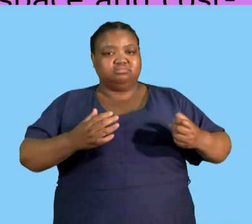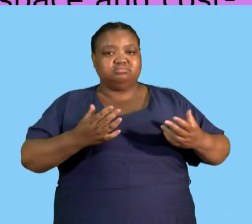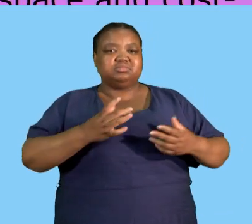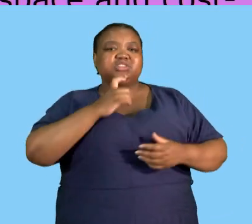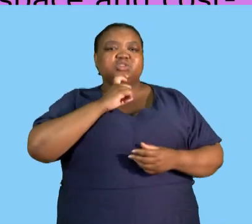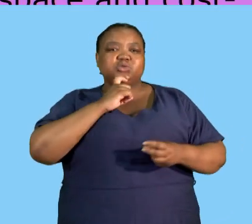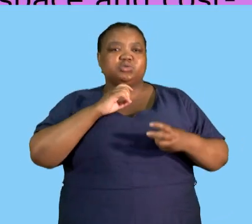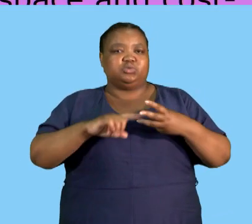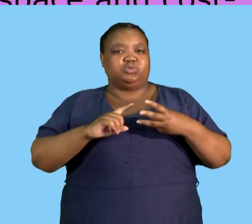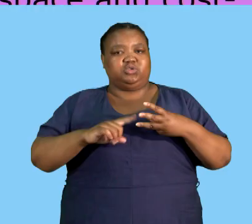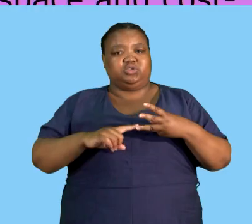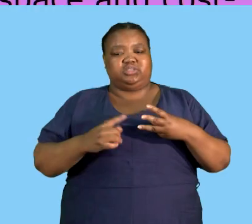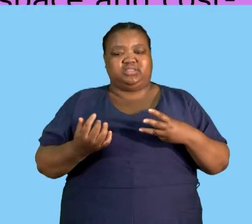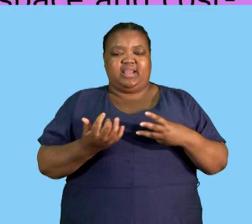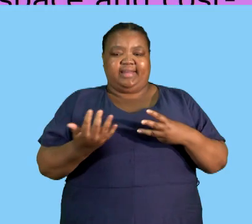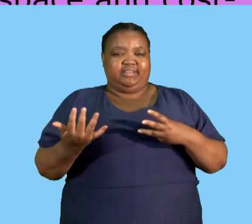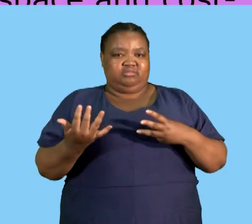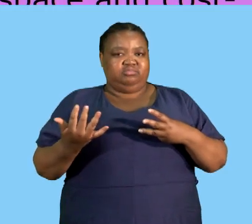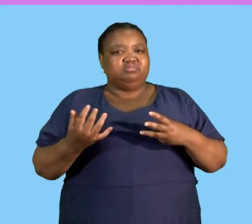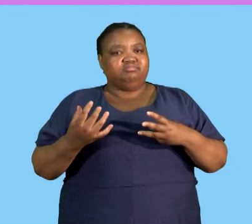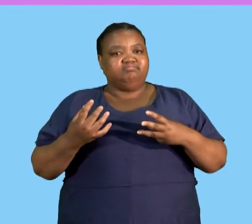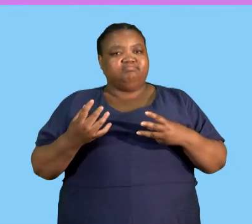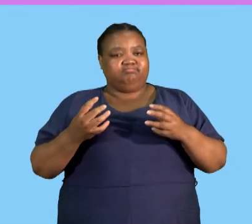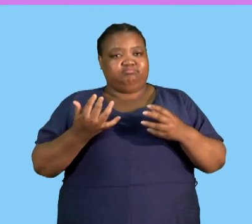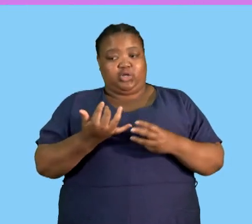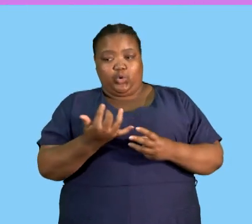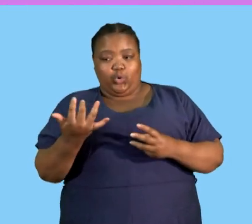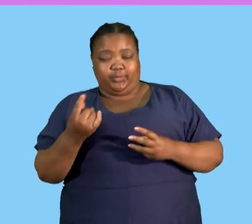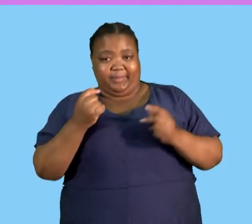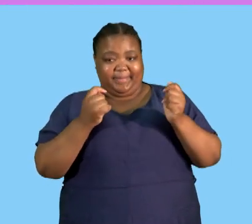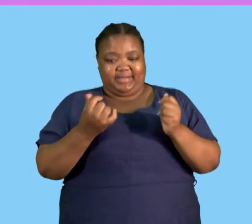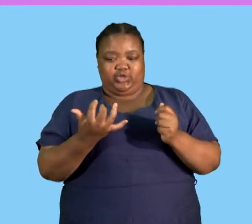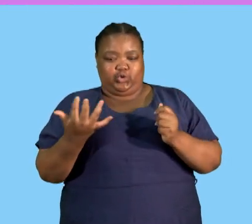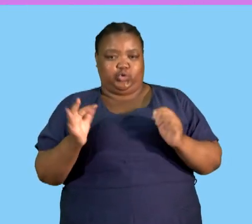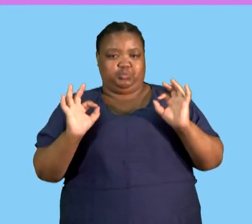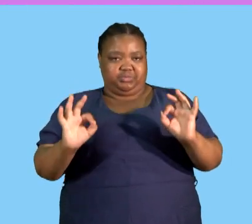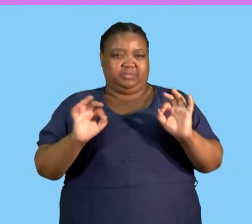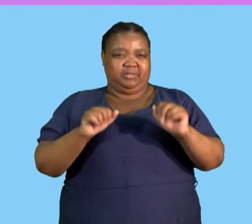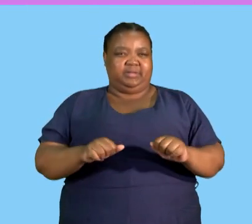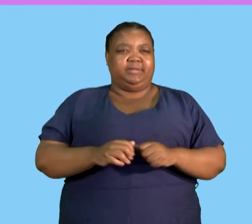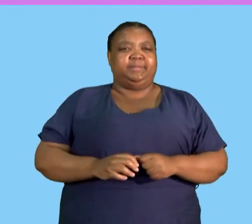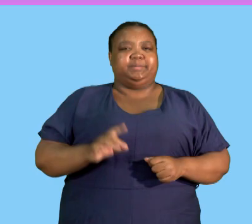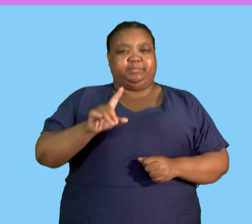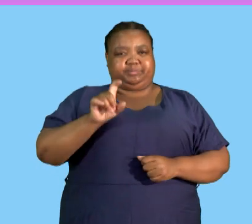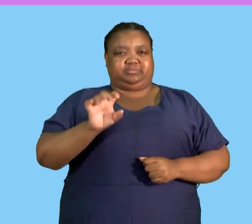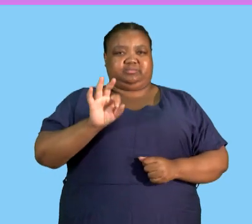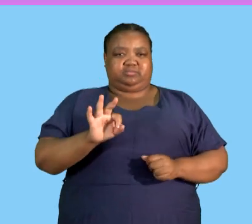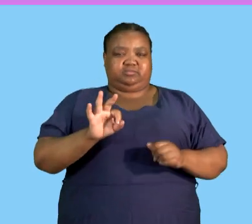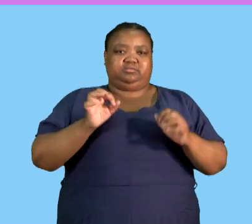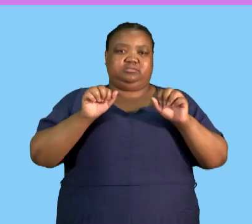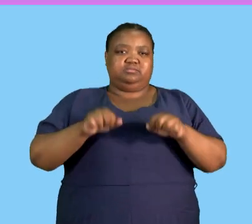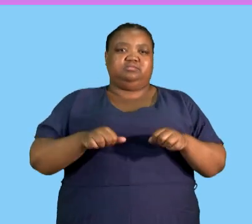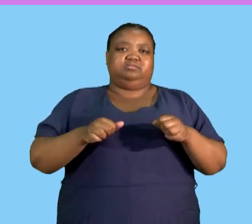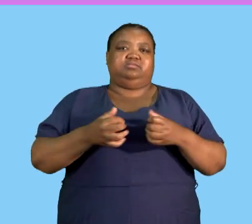optimal use of space, and cost effectiveness. Okay guys, let's now look at question number three. So question number three,